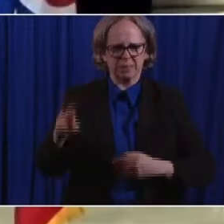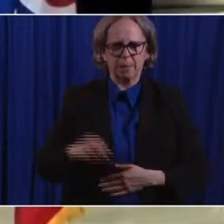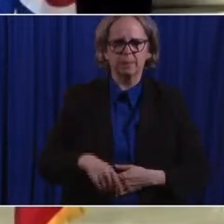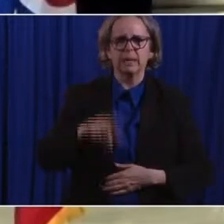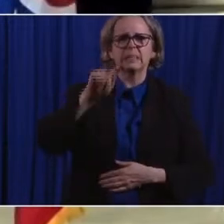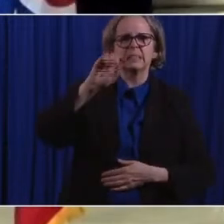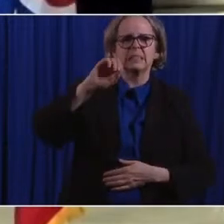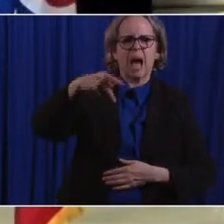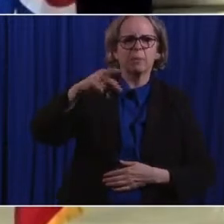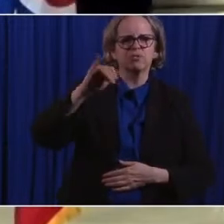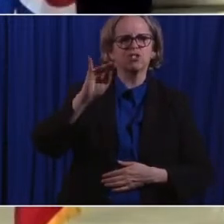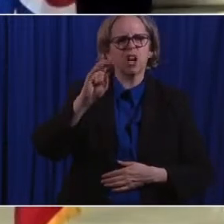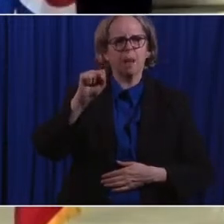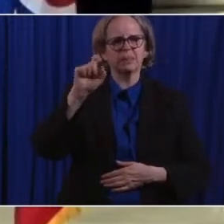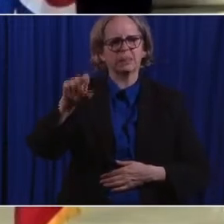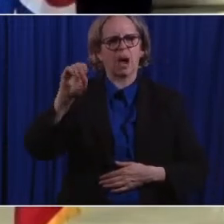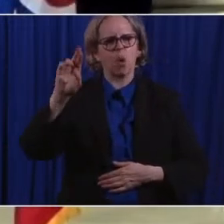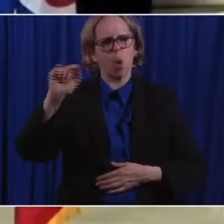we're going to be doing